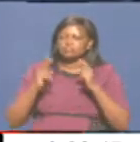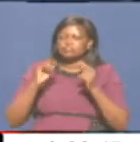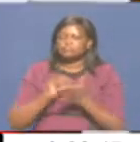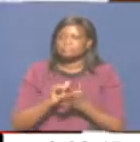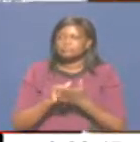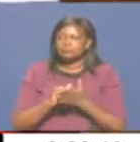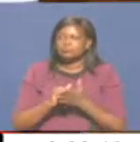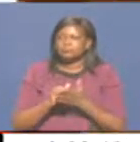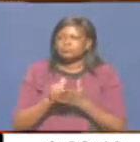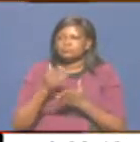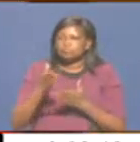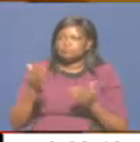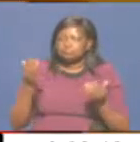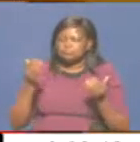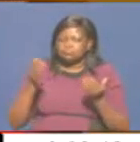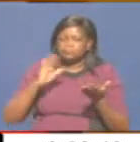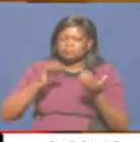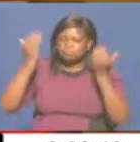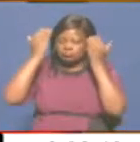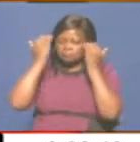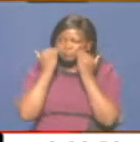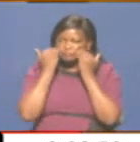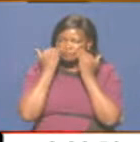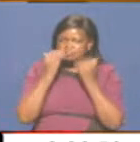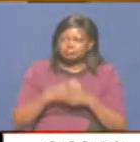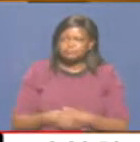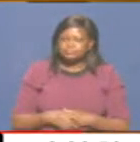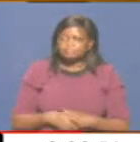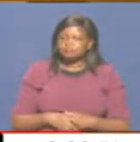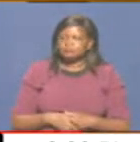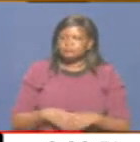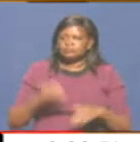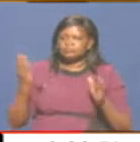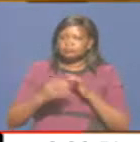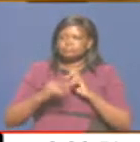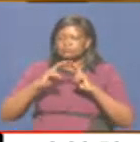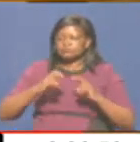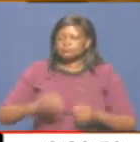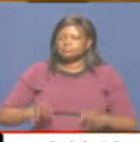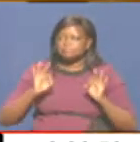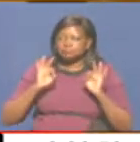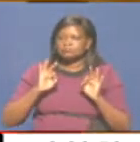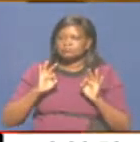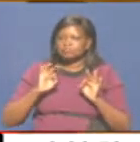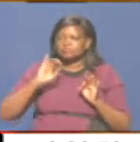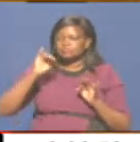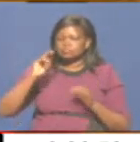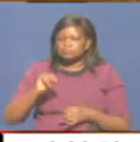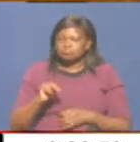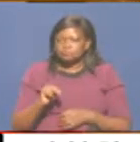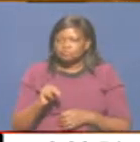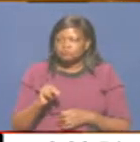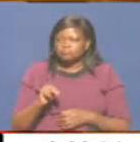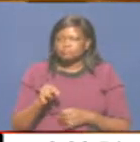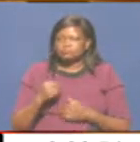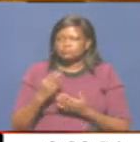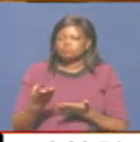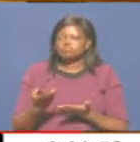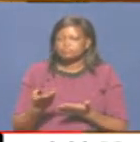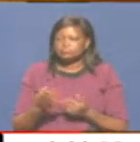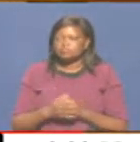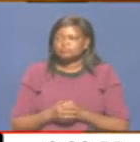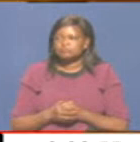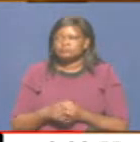court of law. They say a response filed by the investigating officer, John Gachomo, laid bare the extent of